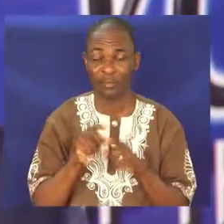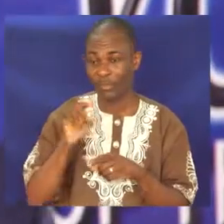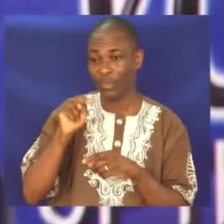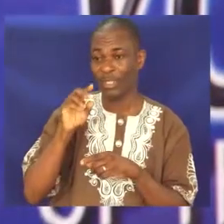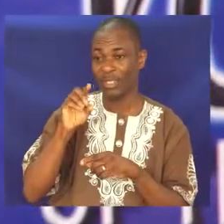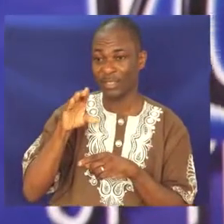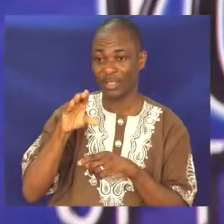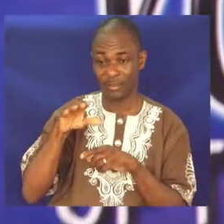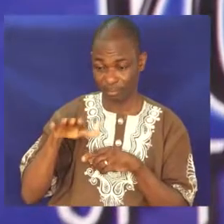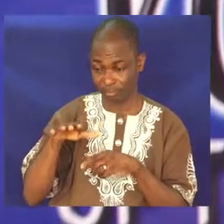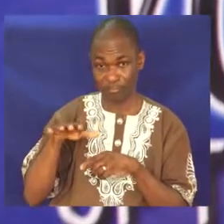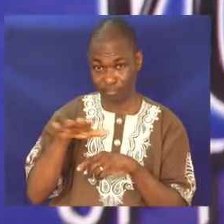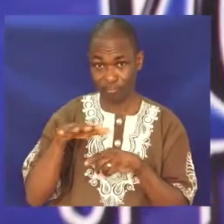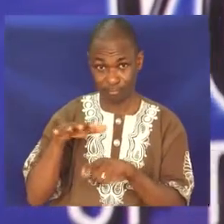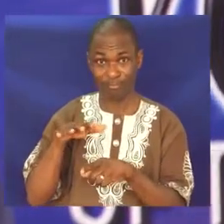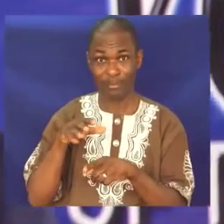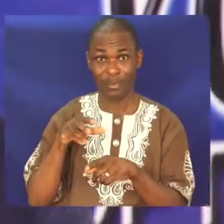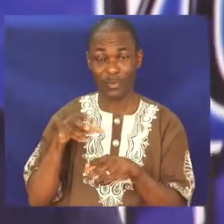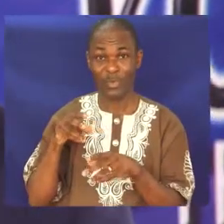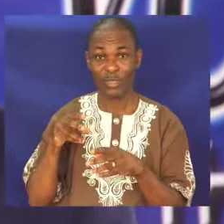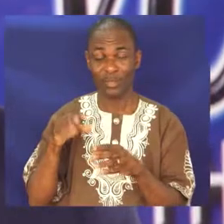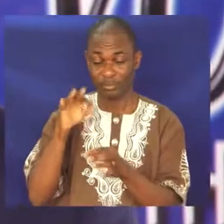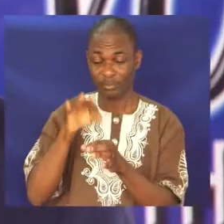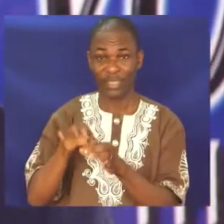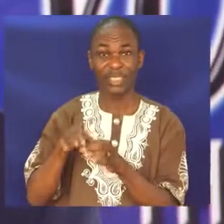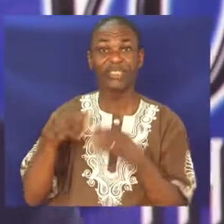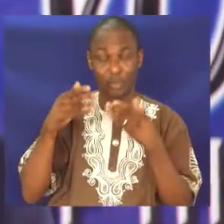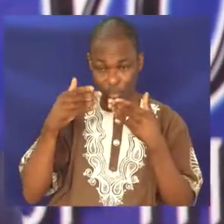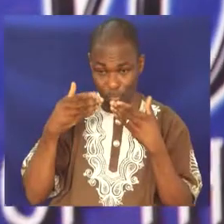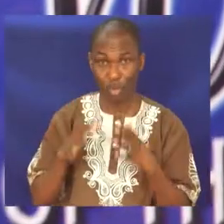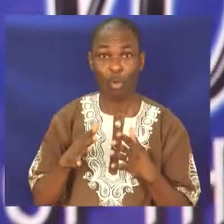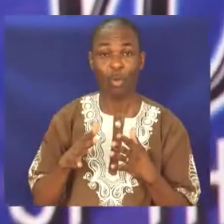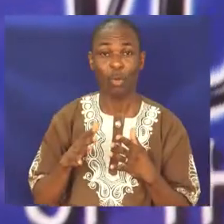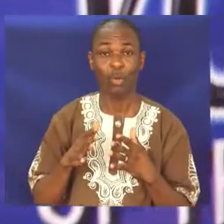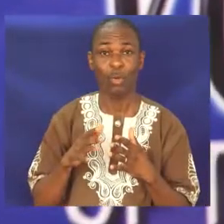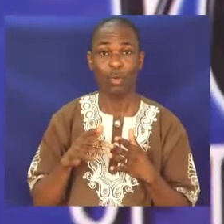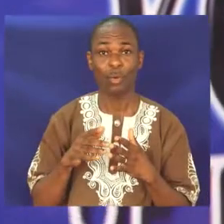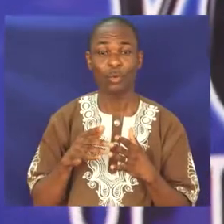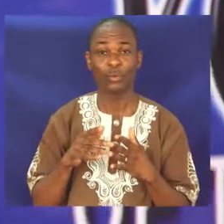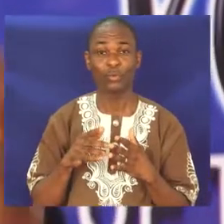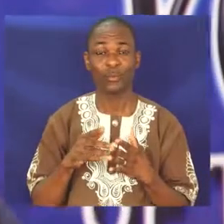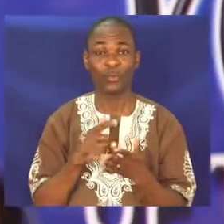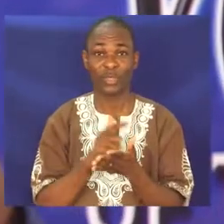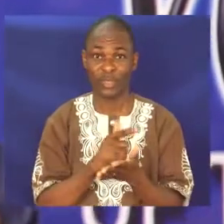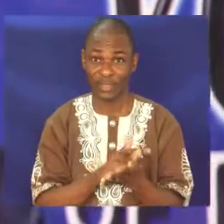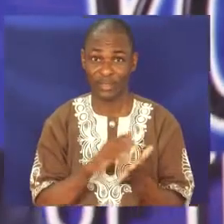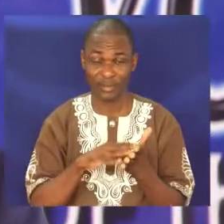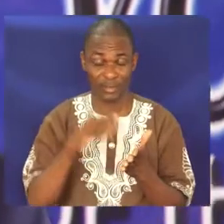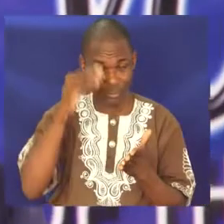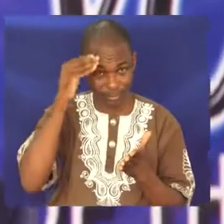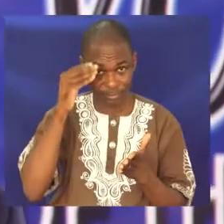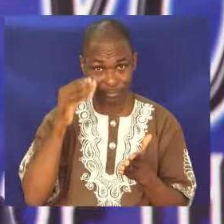ewo ndc enkuguo a wodi ye no mu a ba kwa metime atwe adwen agina so ne se edi adanse